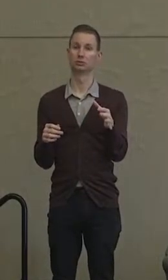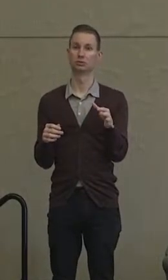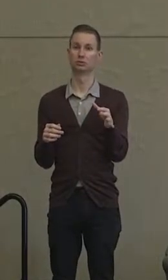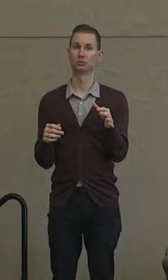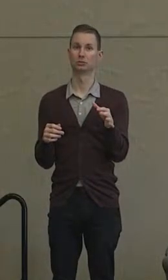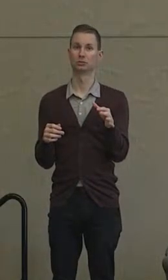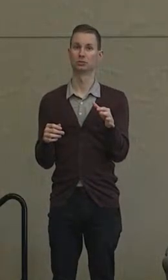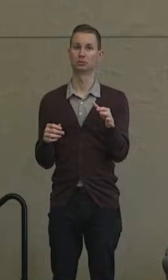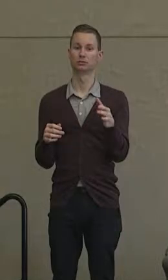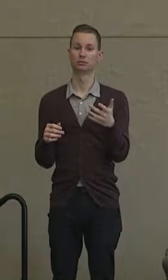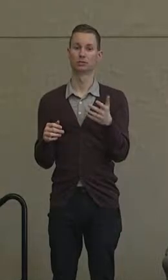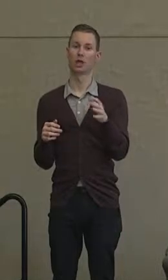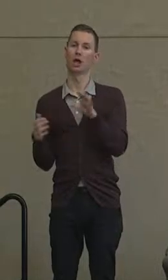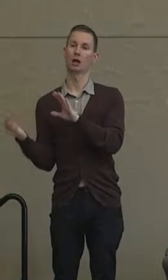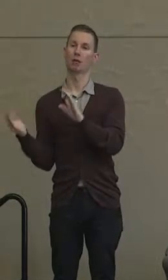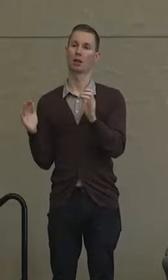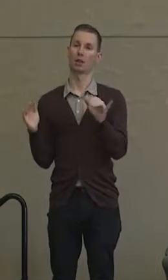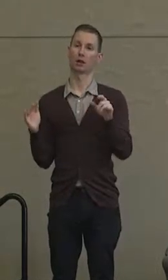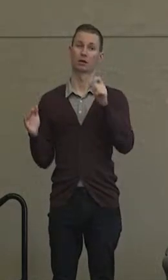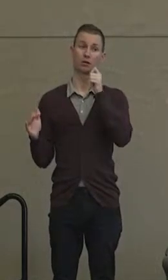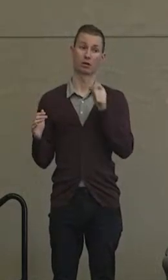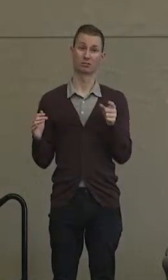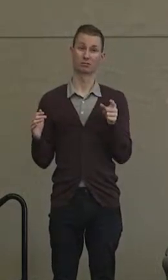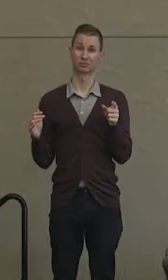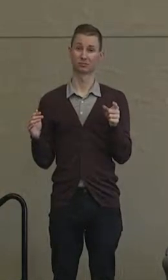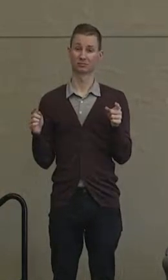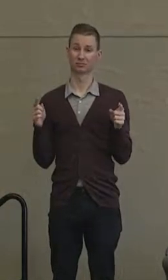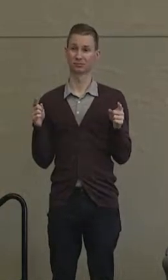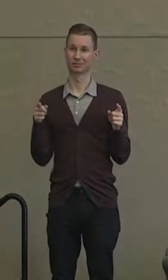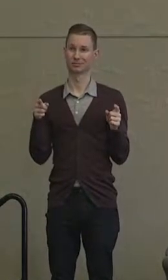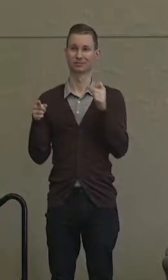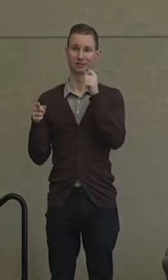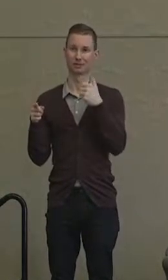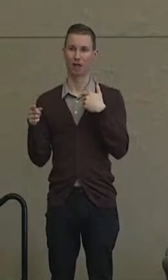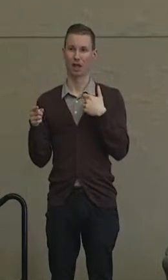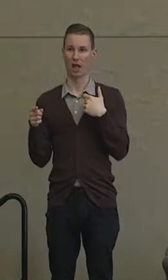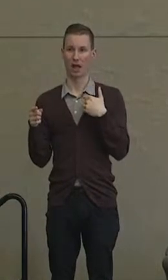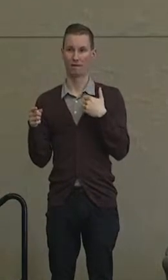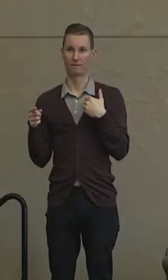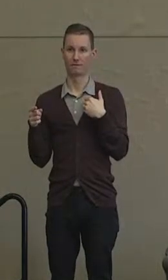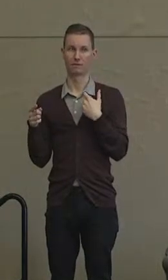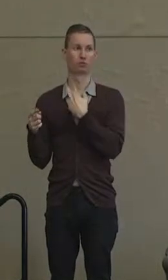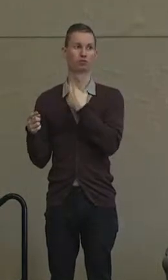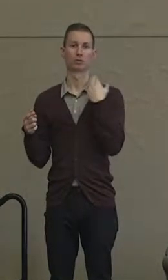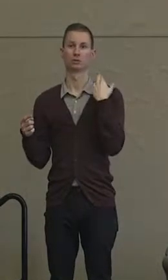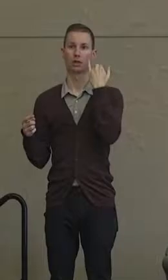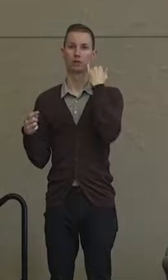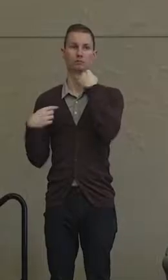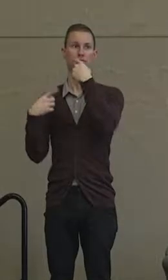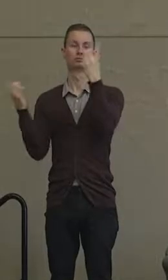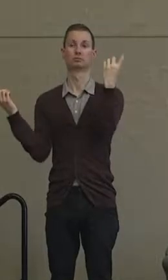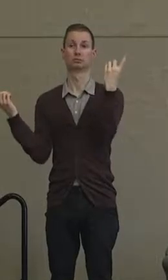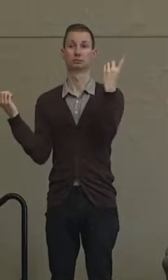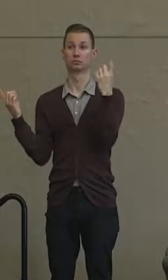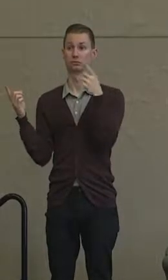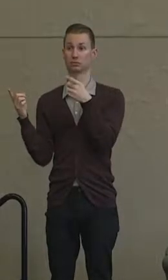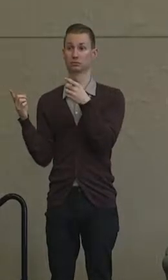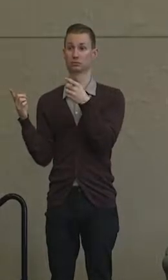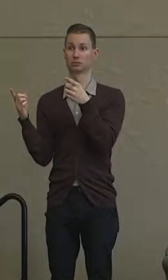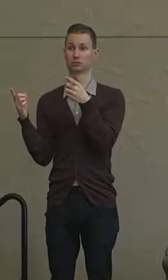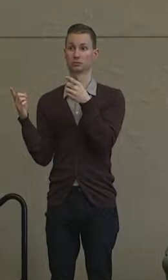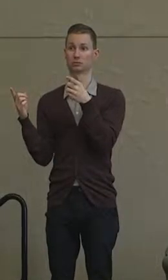relative to that 13-year-old girl, relatively little to lose by disclosing that they were like